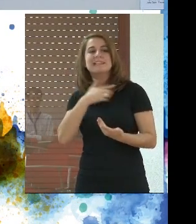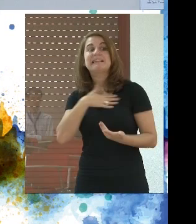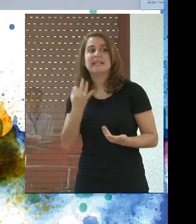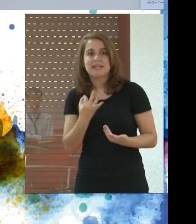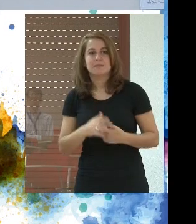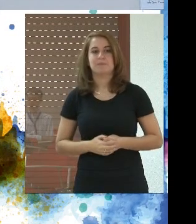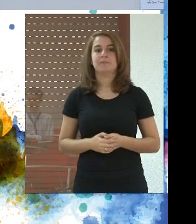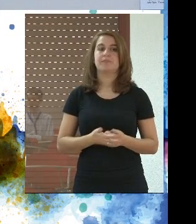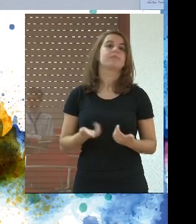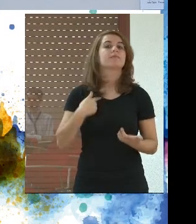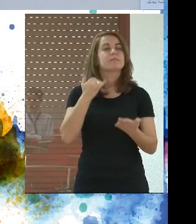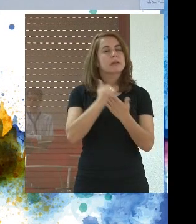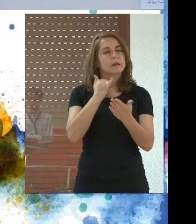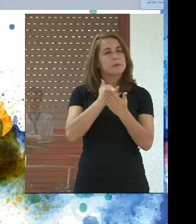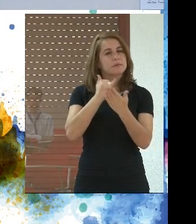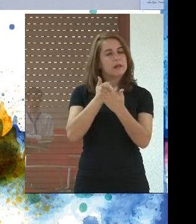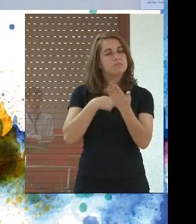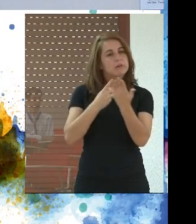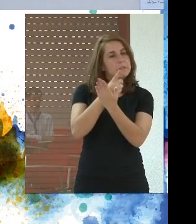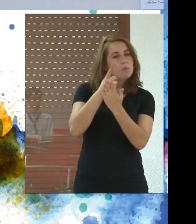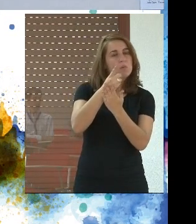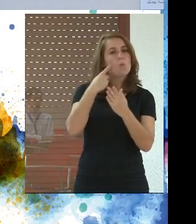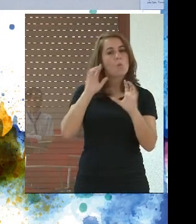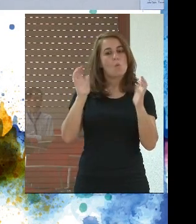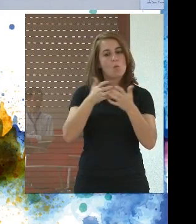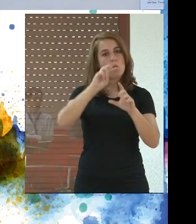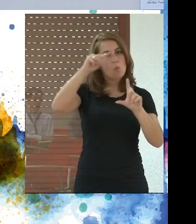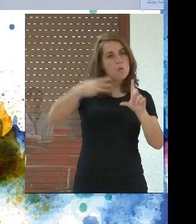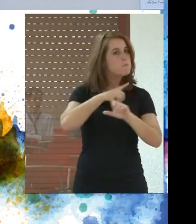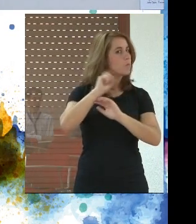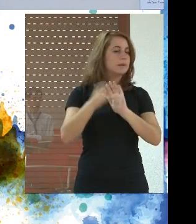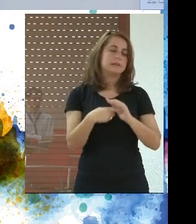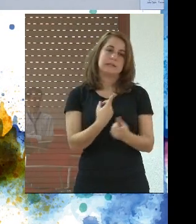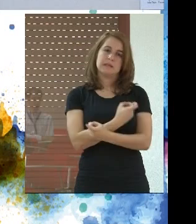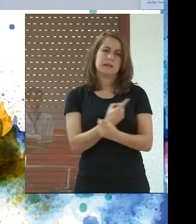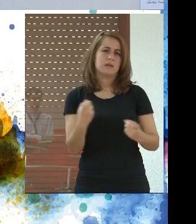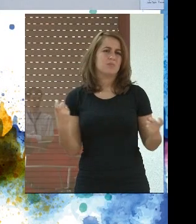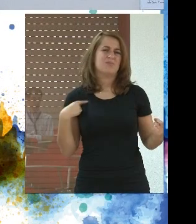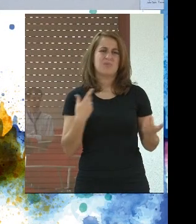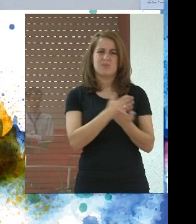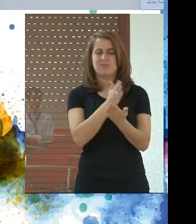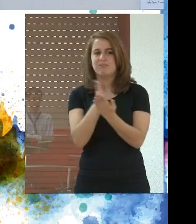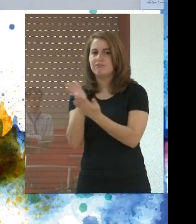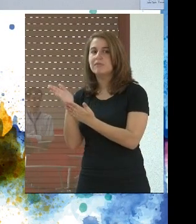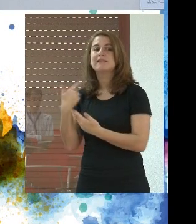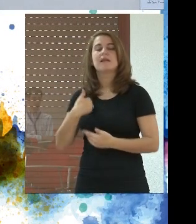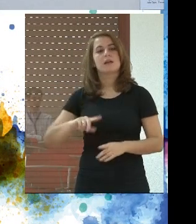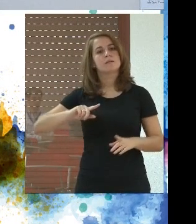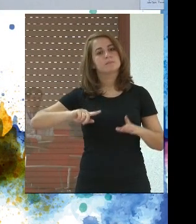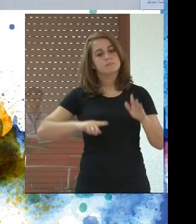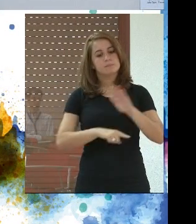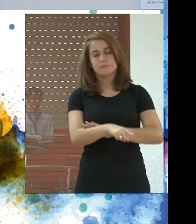find out what the intent of the user is. Since we experimented with a web navigator, complete web navigator requires many commands.